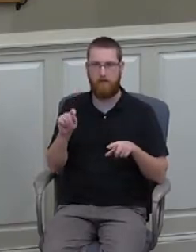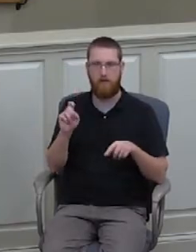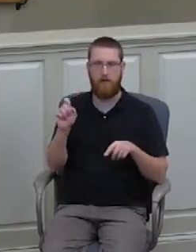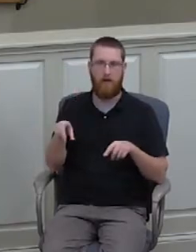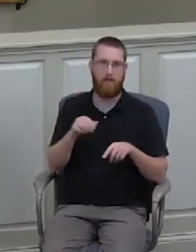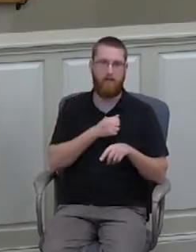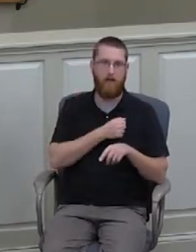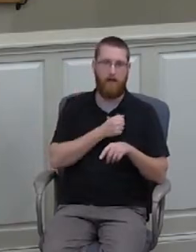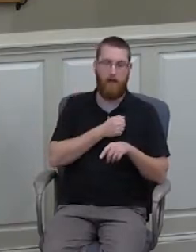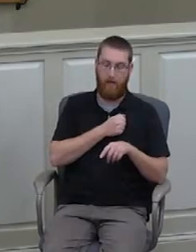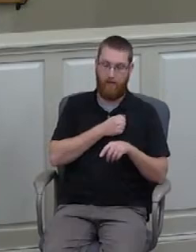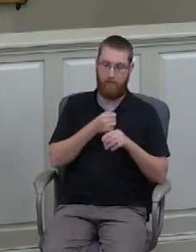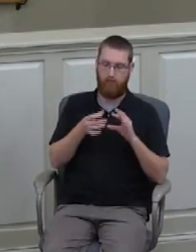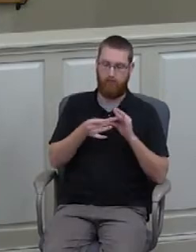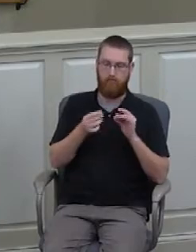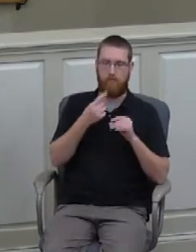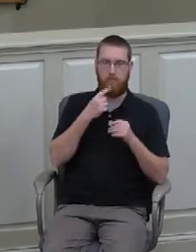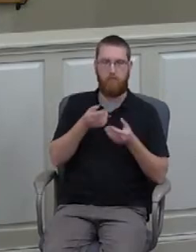the 23rd,